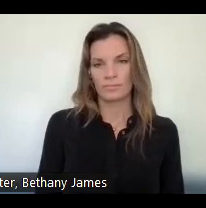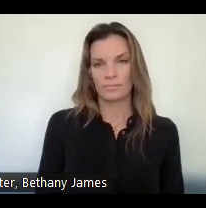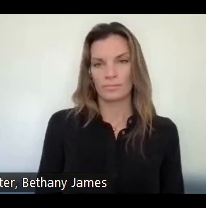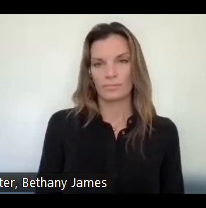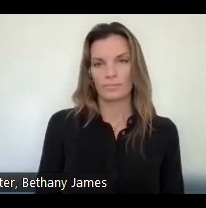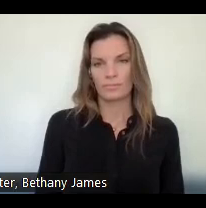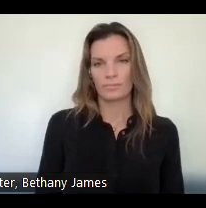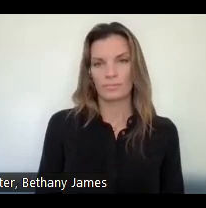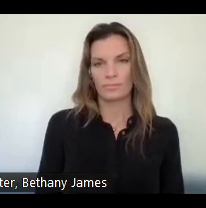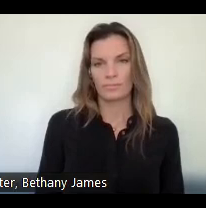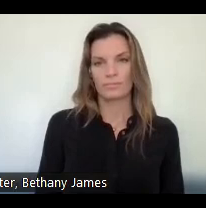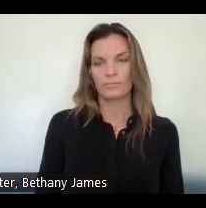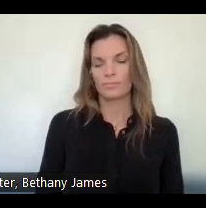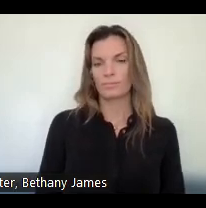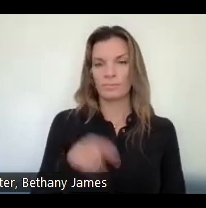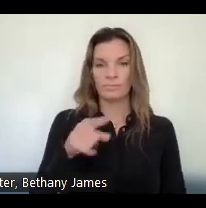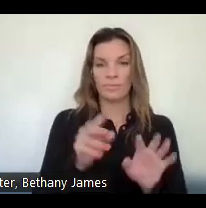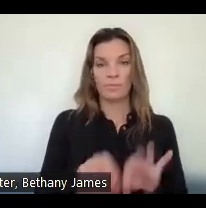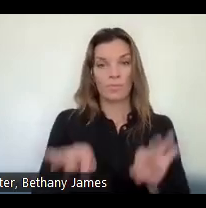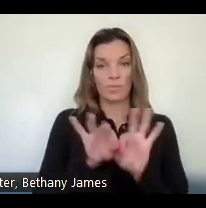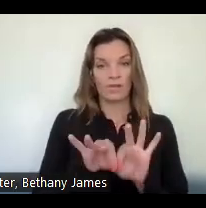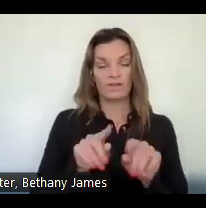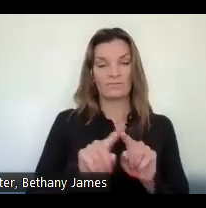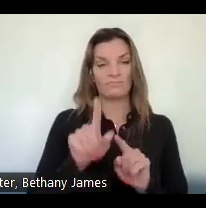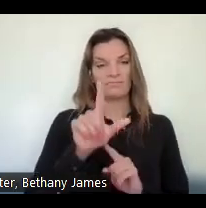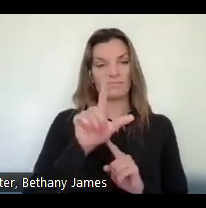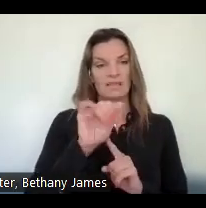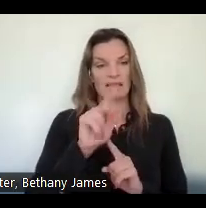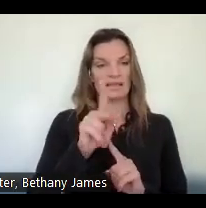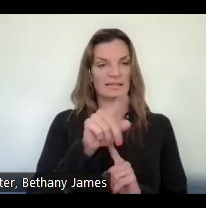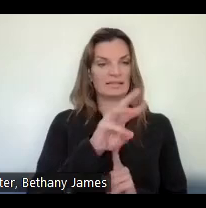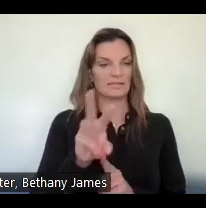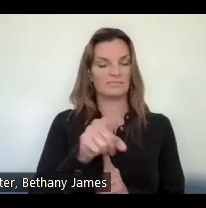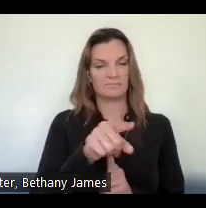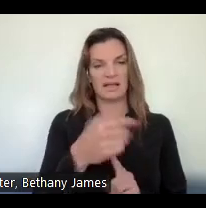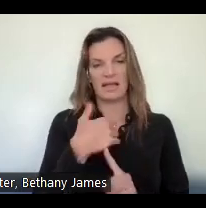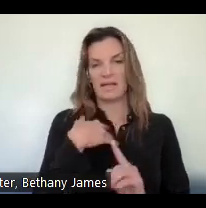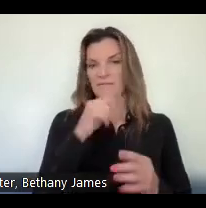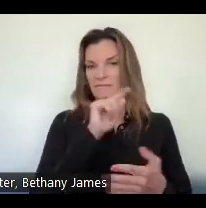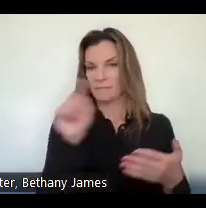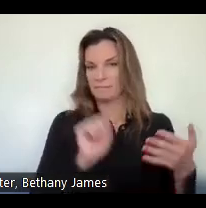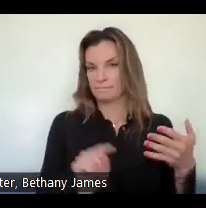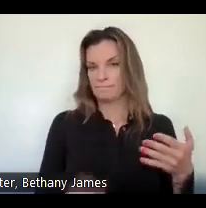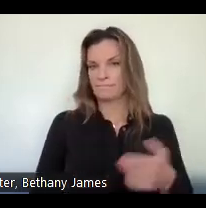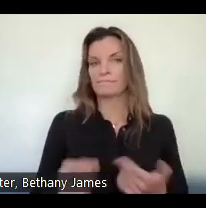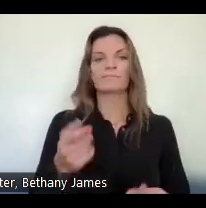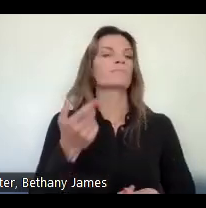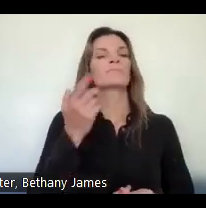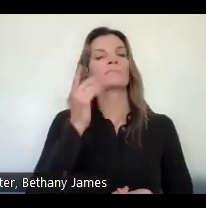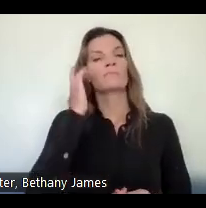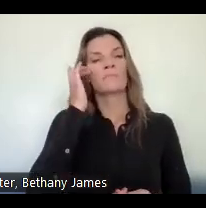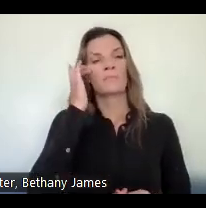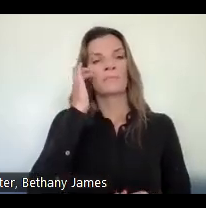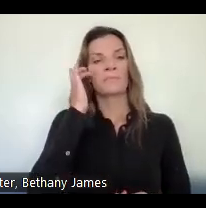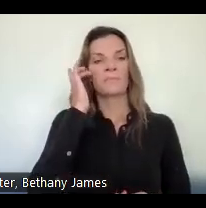These are also some relevant links that you will find will help you for not only a parent or a grandparent,